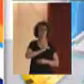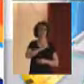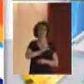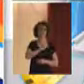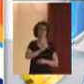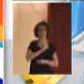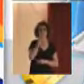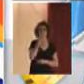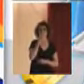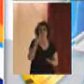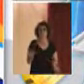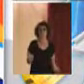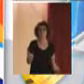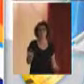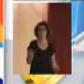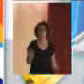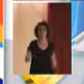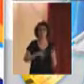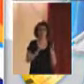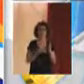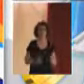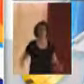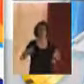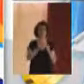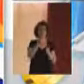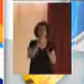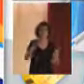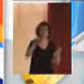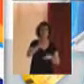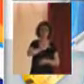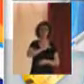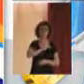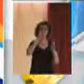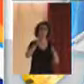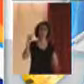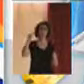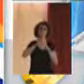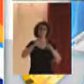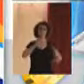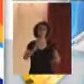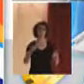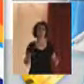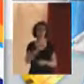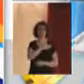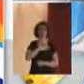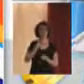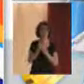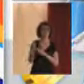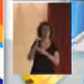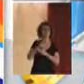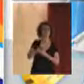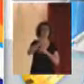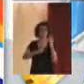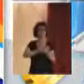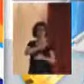can be very helpful, for example, to implement the law on dependency. It means